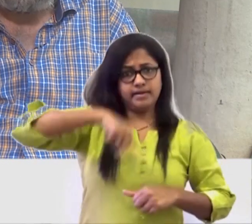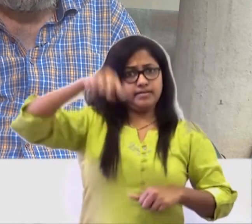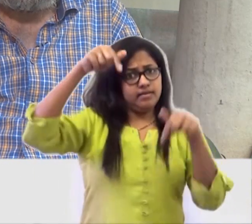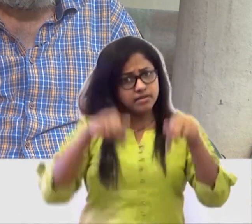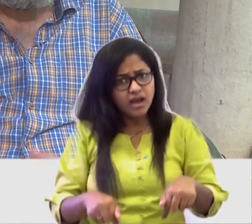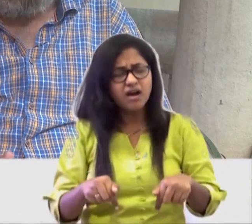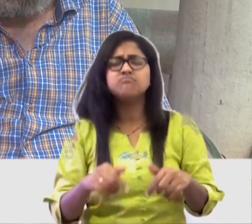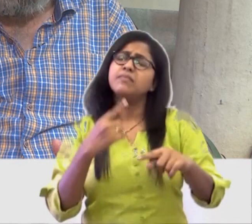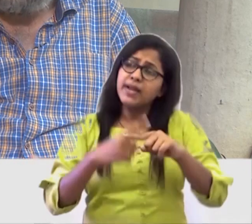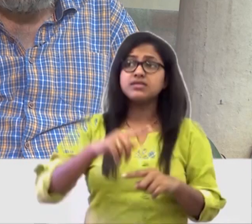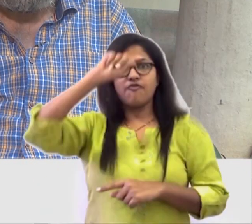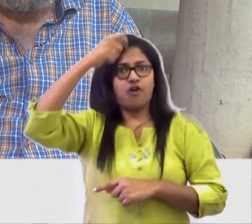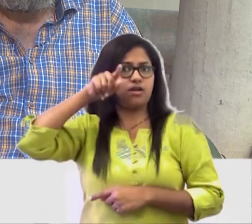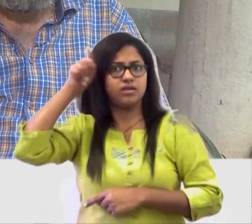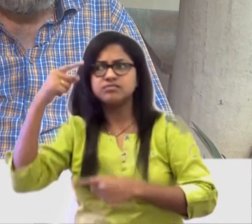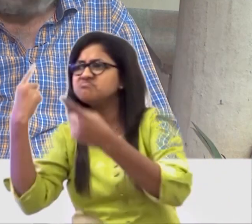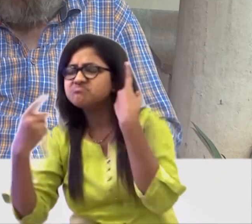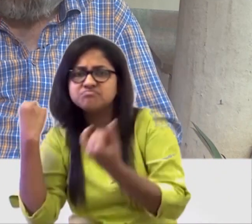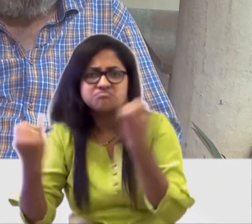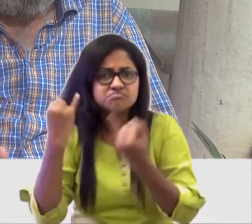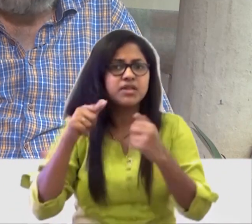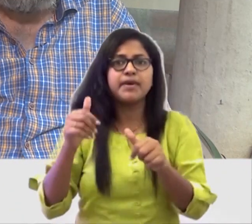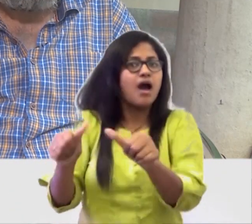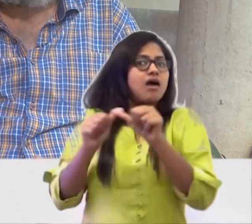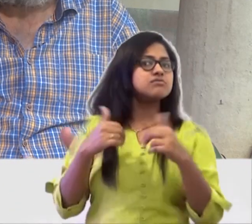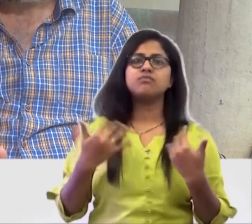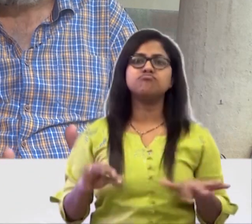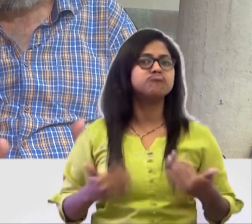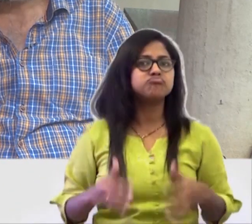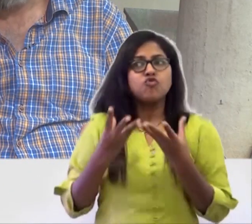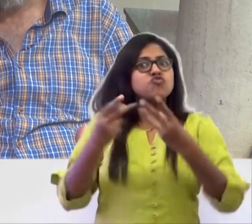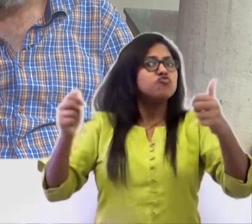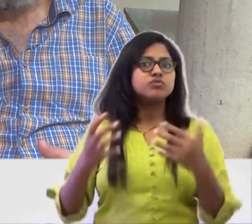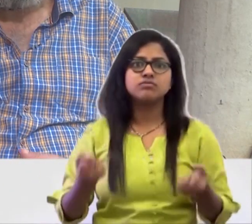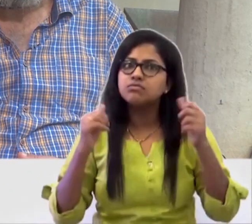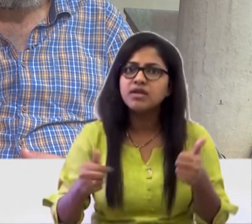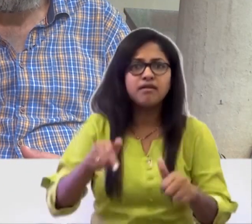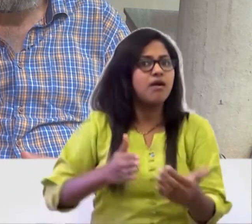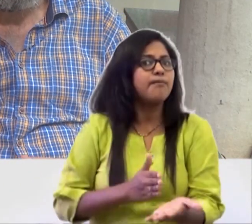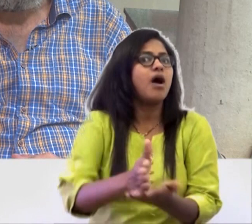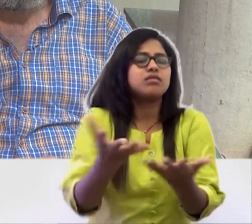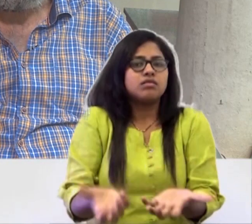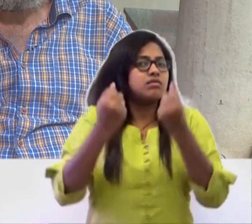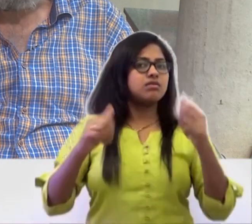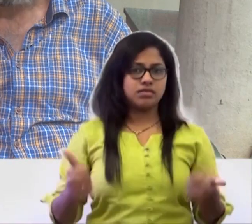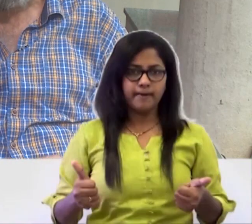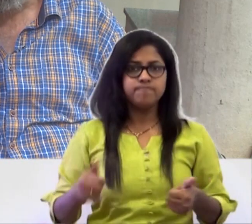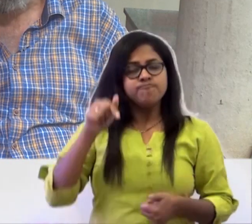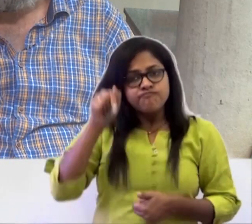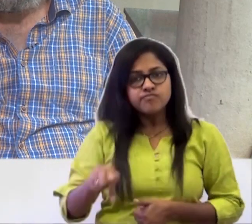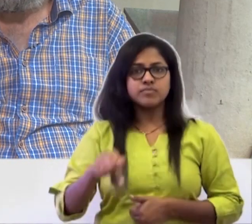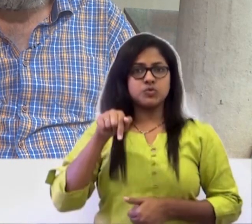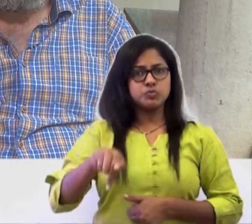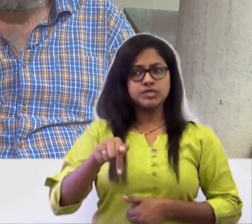around in India and abroad, we were not finding an answer, we were not finding a solution, we were not finding any